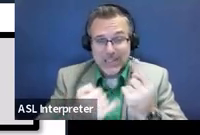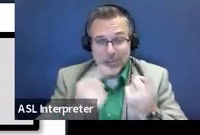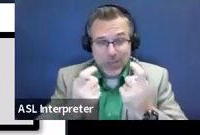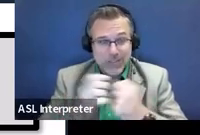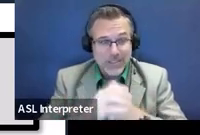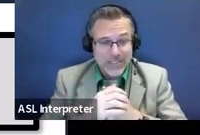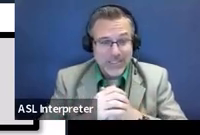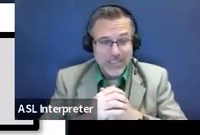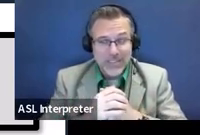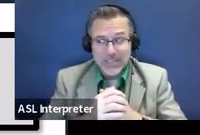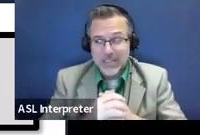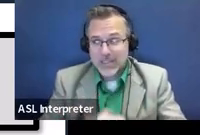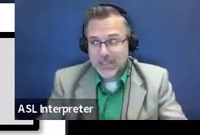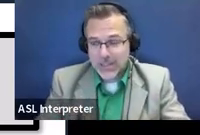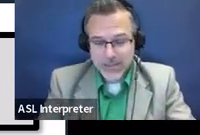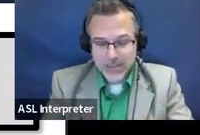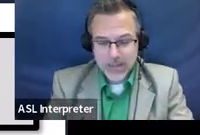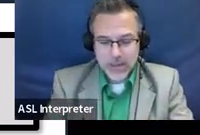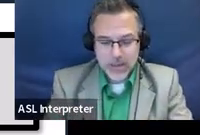this afternoon?